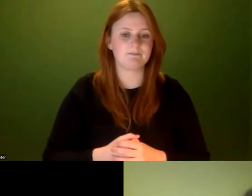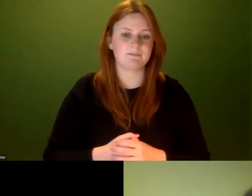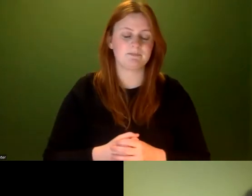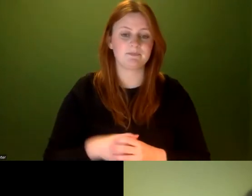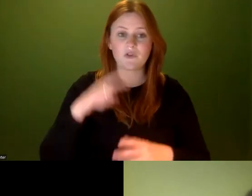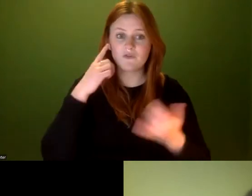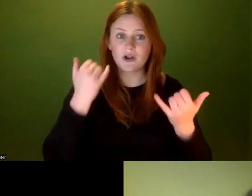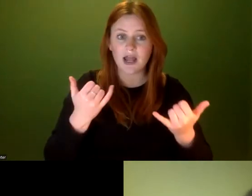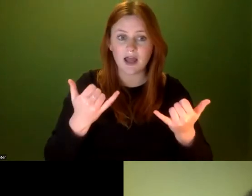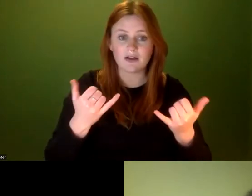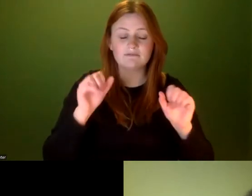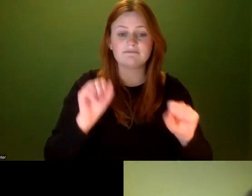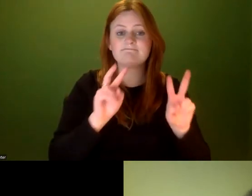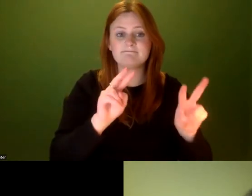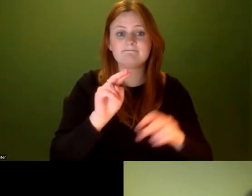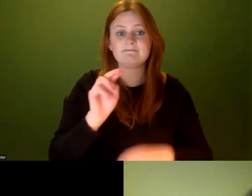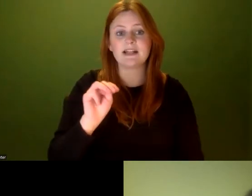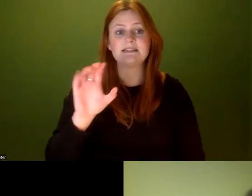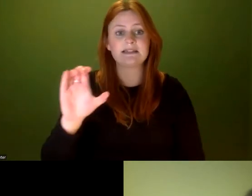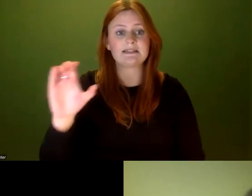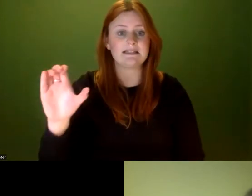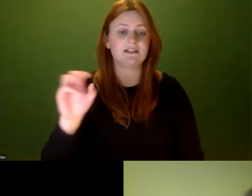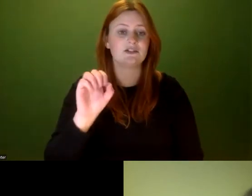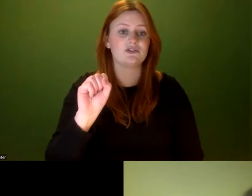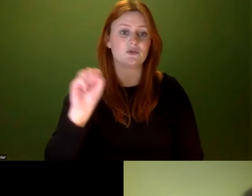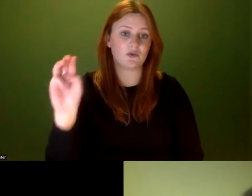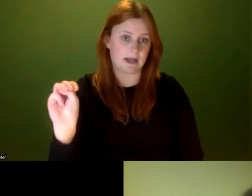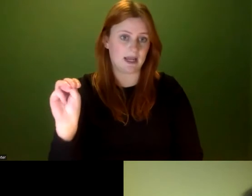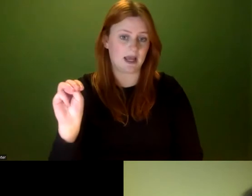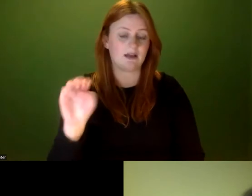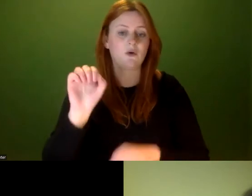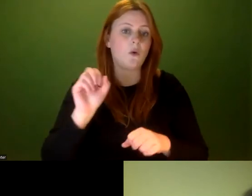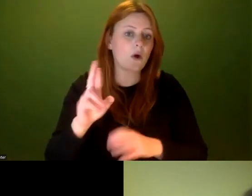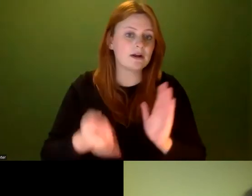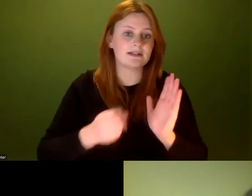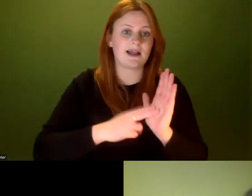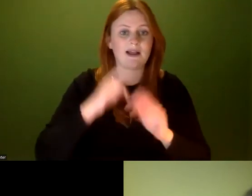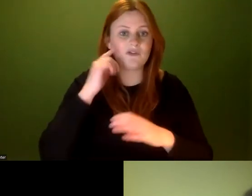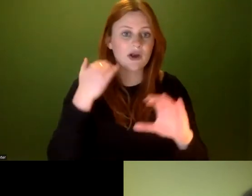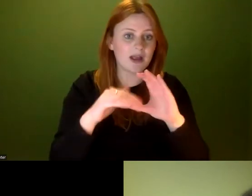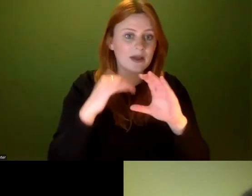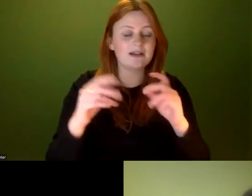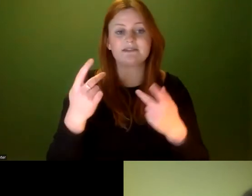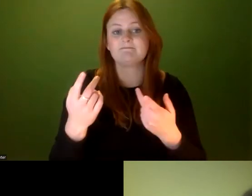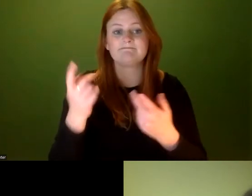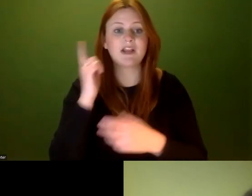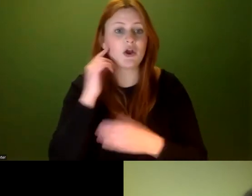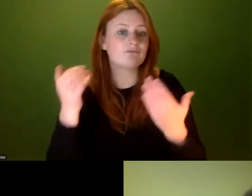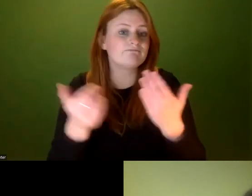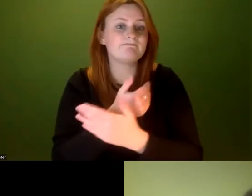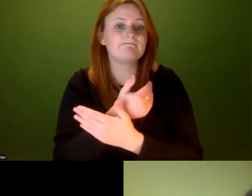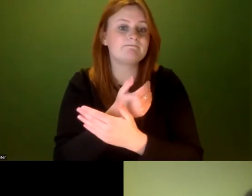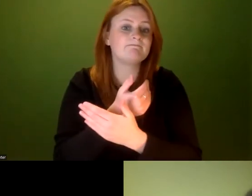can watch MCC's social media or sign up for our Craft Blast emails to find out the latest news about talks,